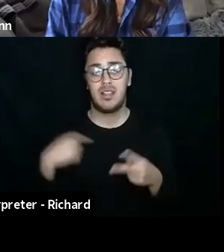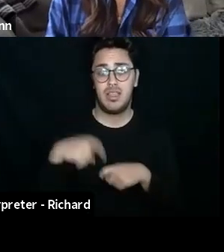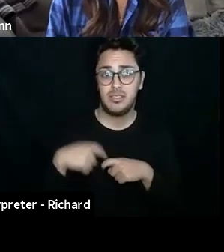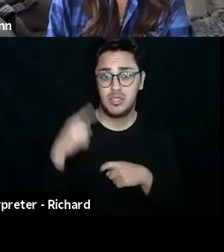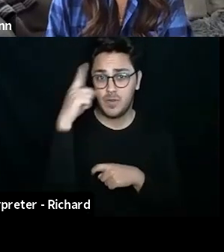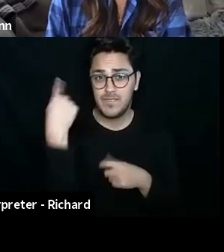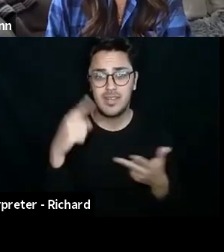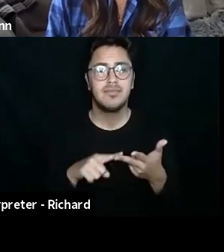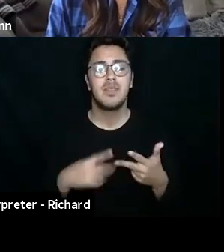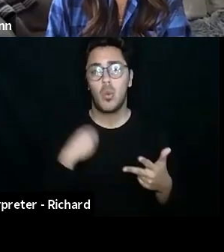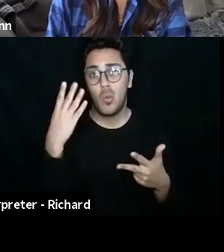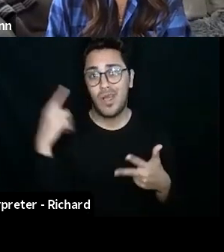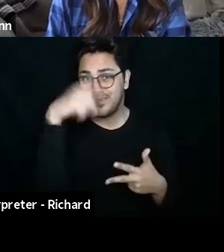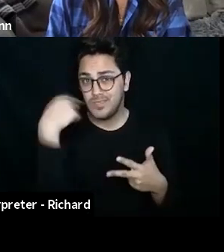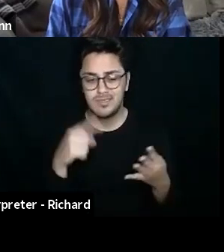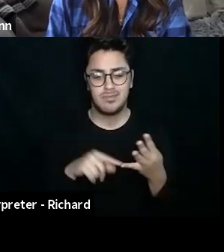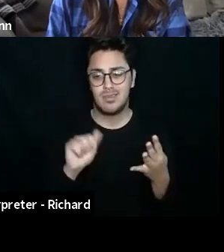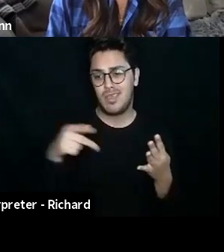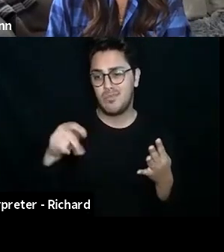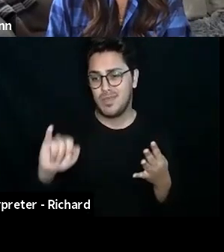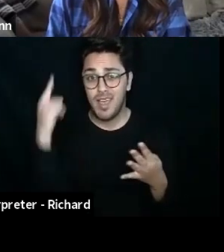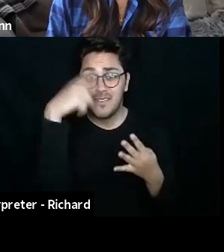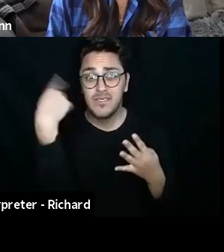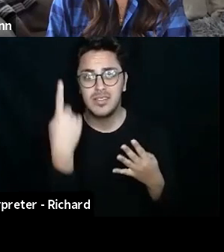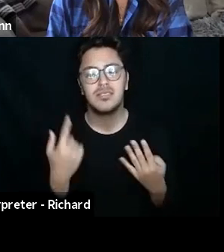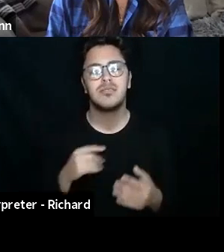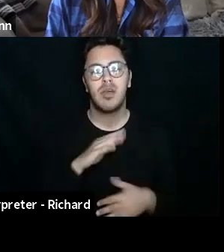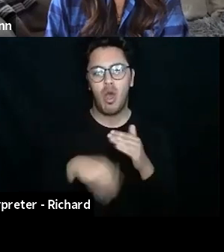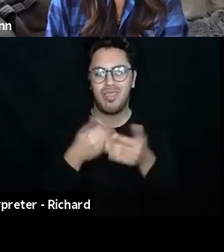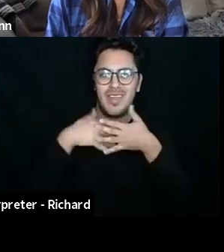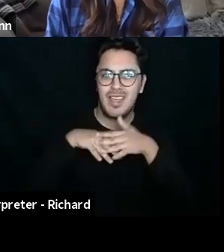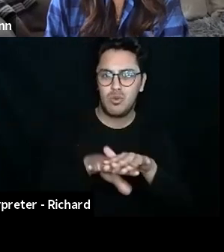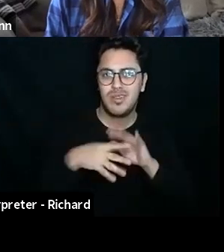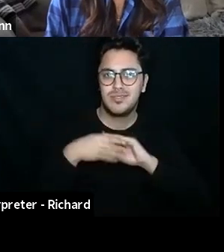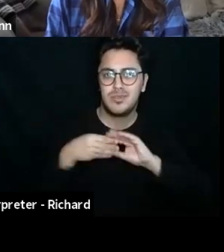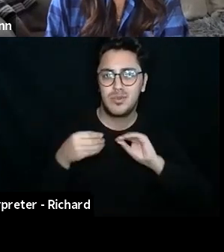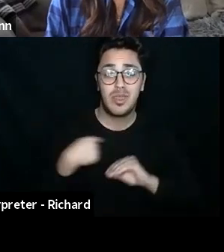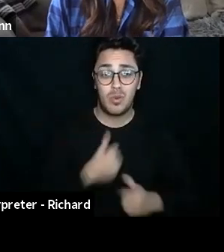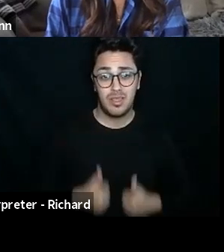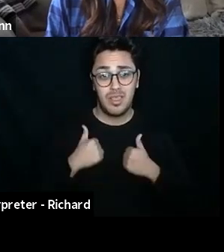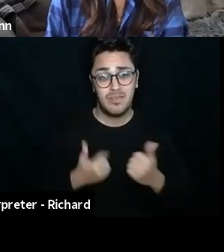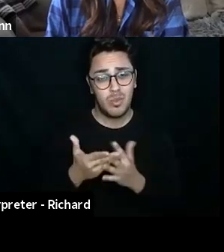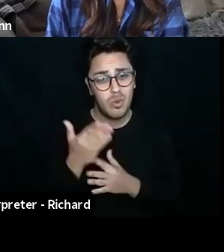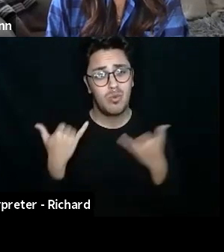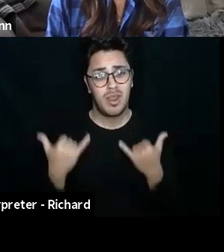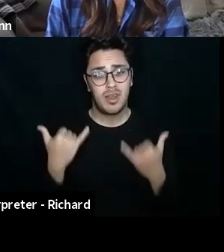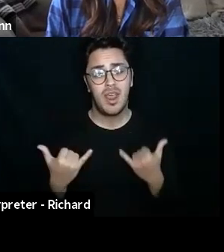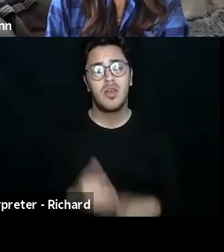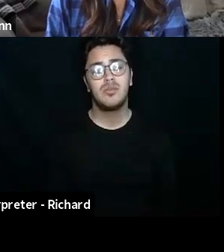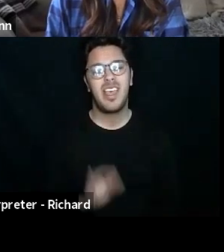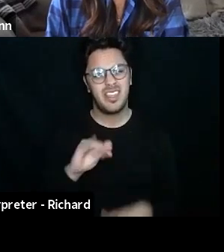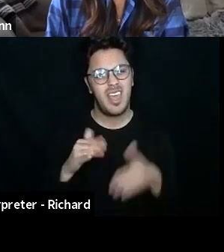the AAPI face, all as part of this immigration story that we're living through right now. And I think that's the way that